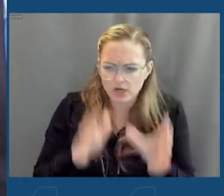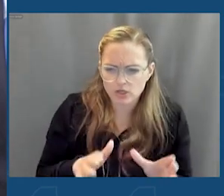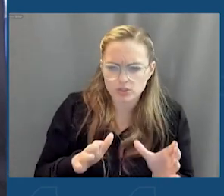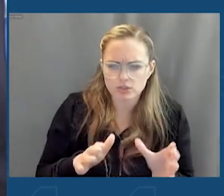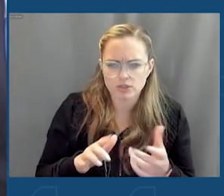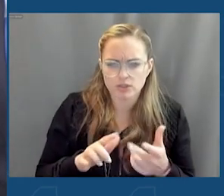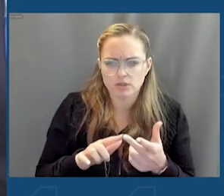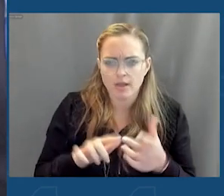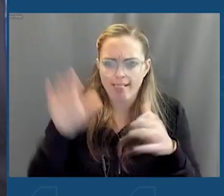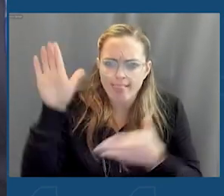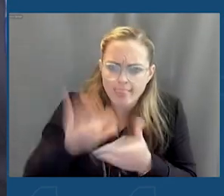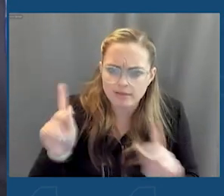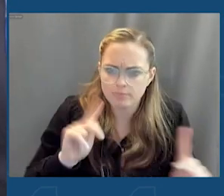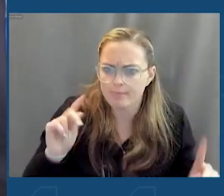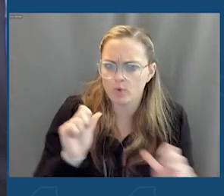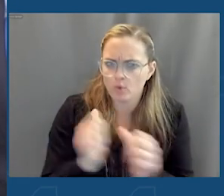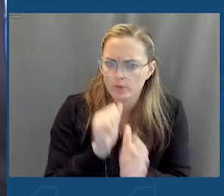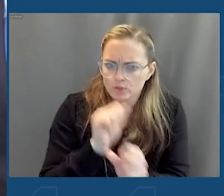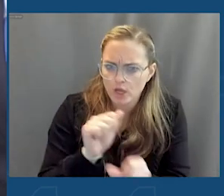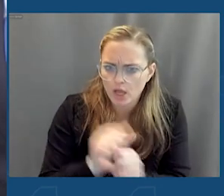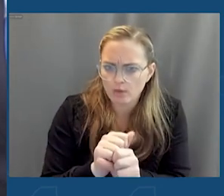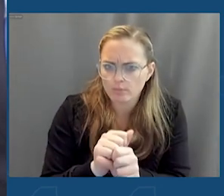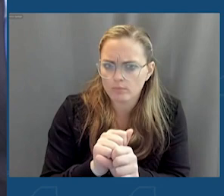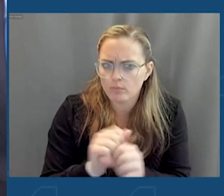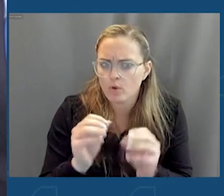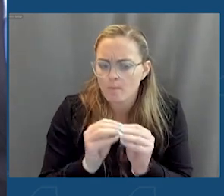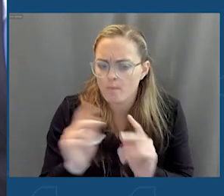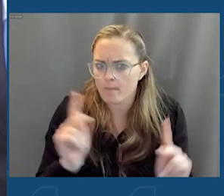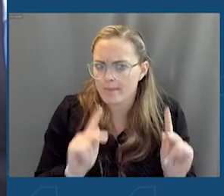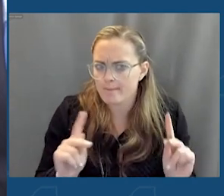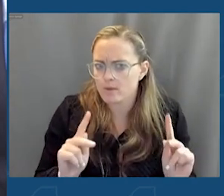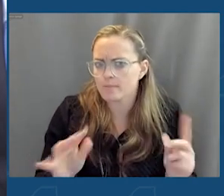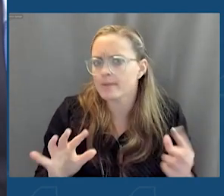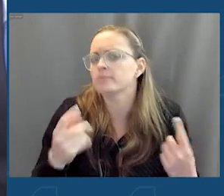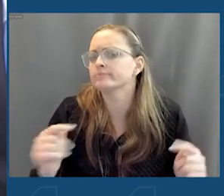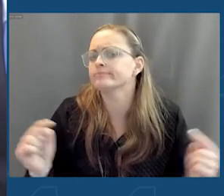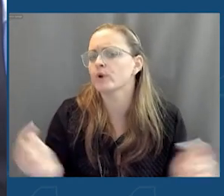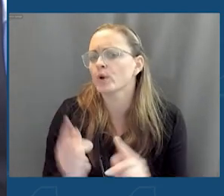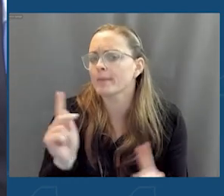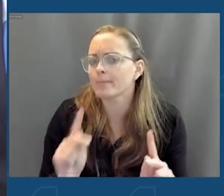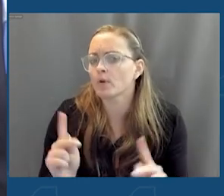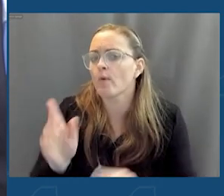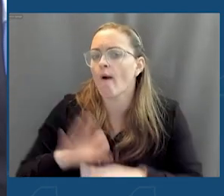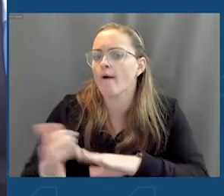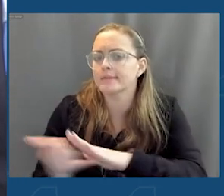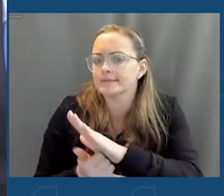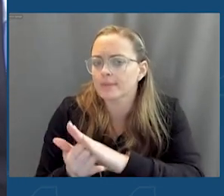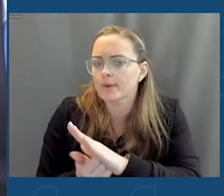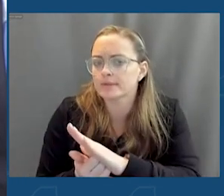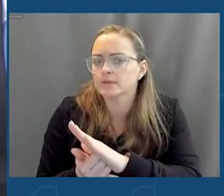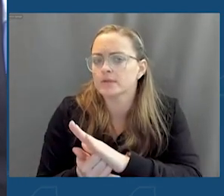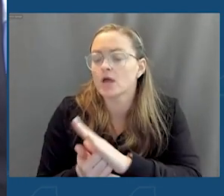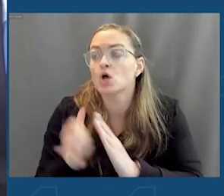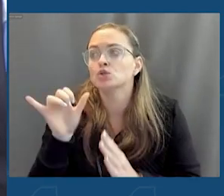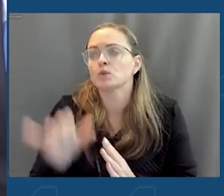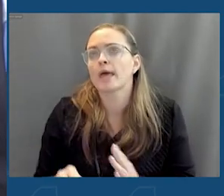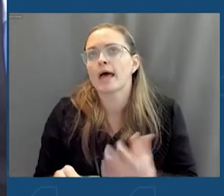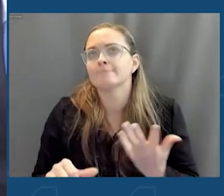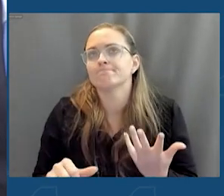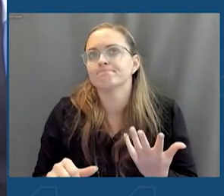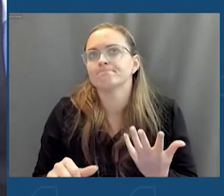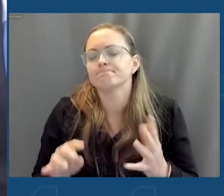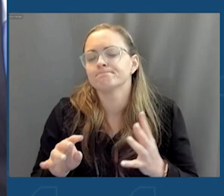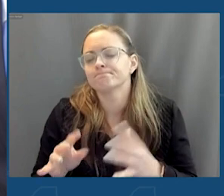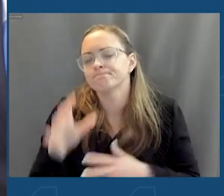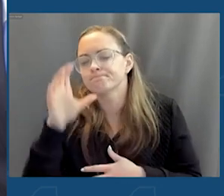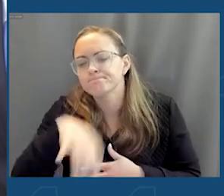with jobs, more people that may have been doing harm to those who were on the subways during that time. So that was kind of an unusual time